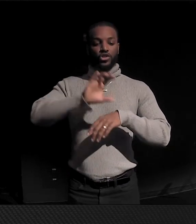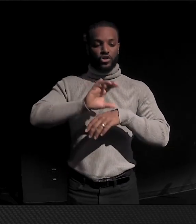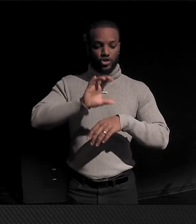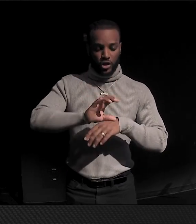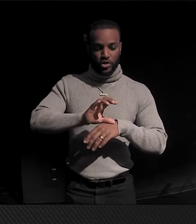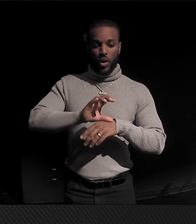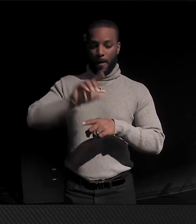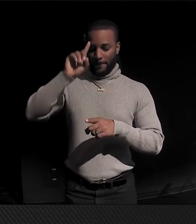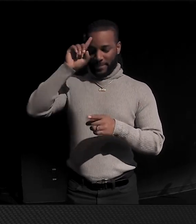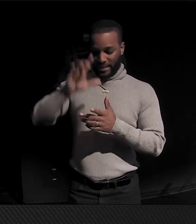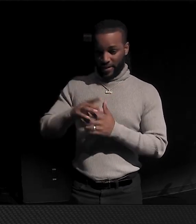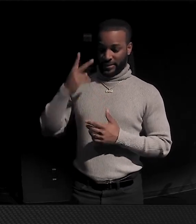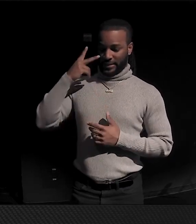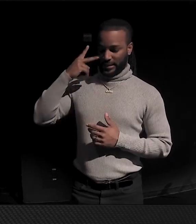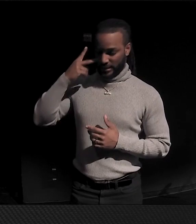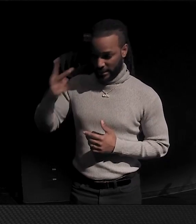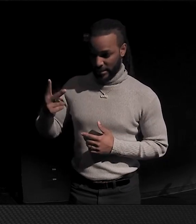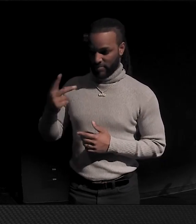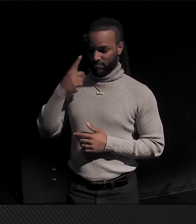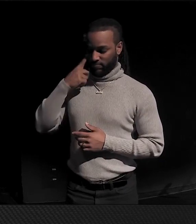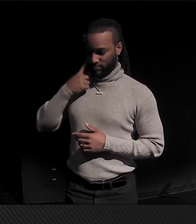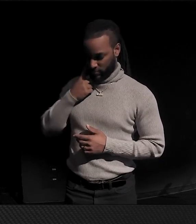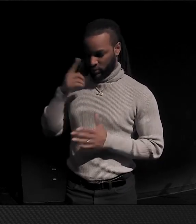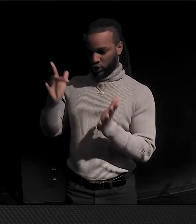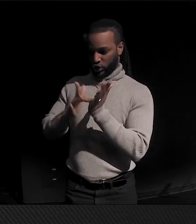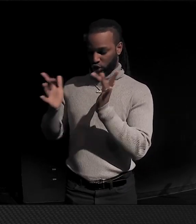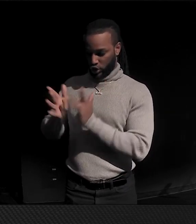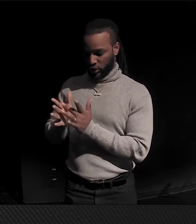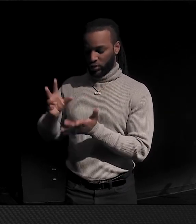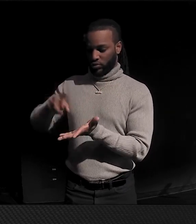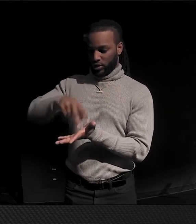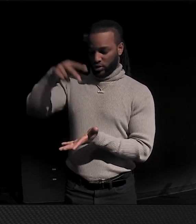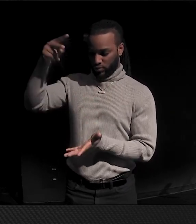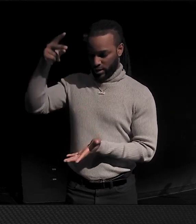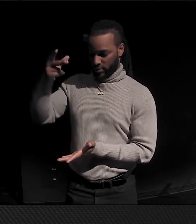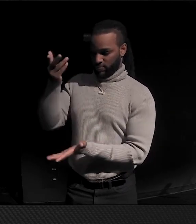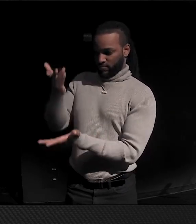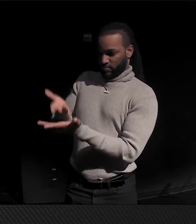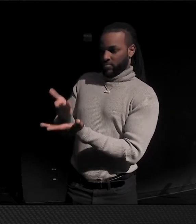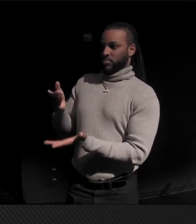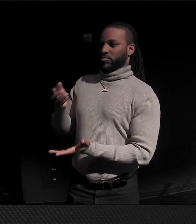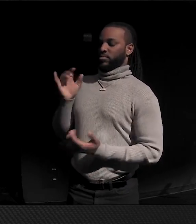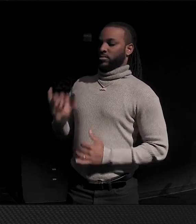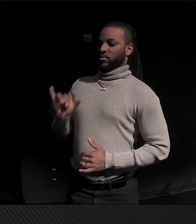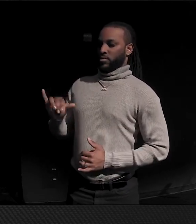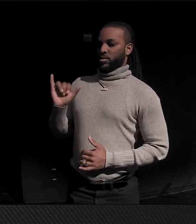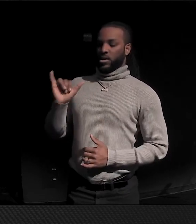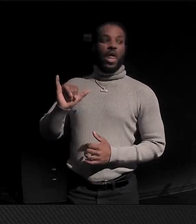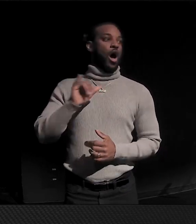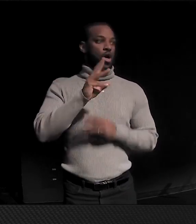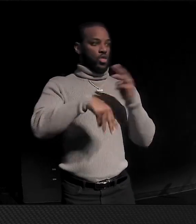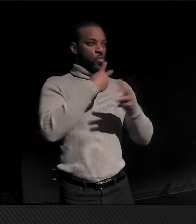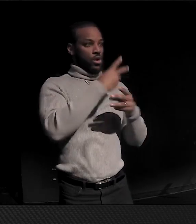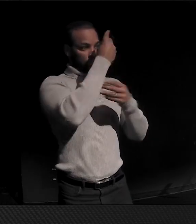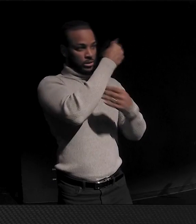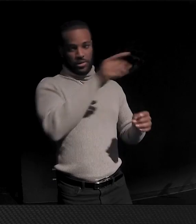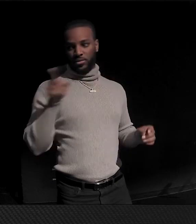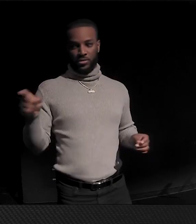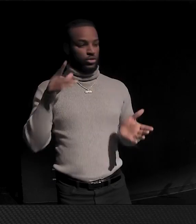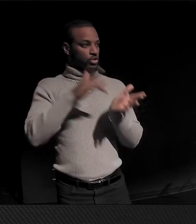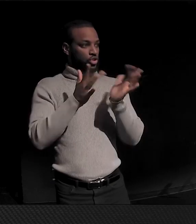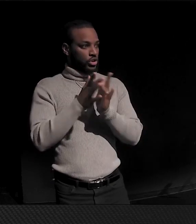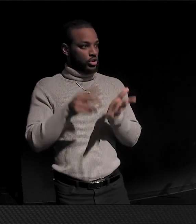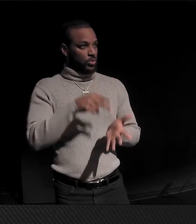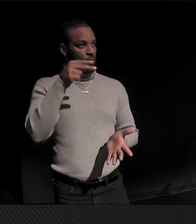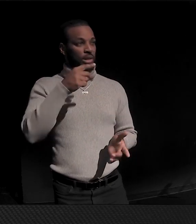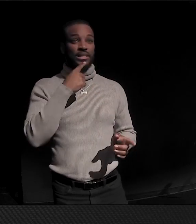believing, seeing the resurrection of Jesus and taking the message of the resurrected Lord to the world, they were persecuted for their faith. Acts chapter 12, it says,